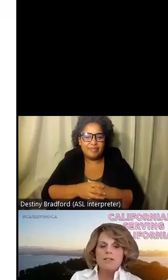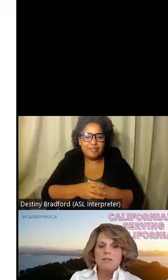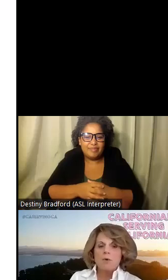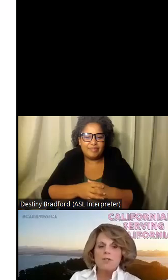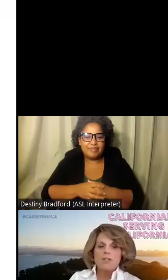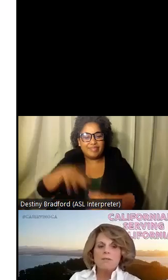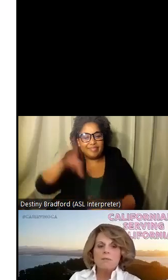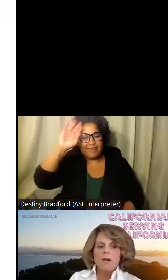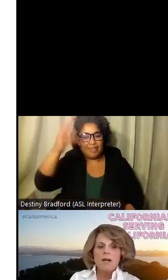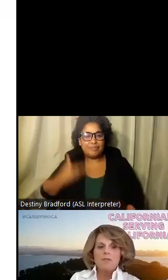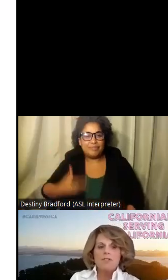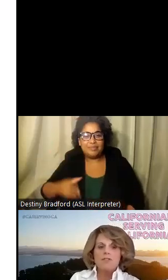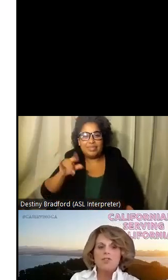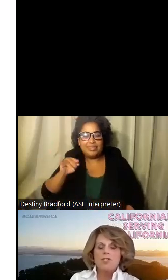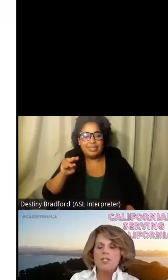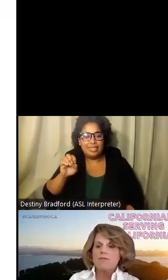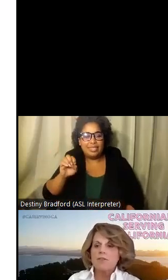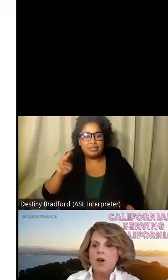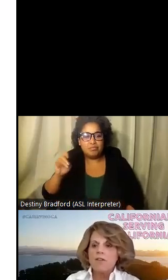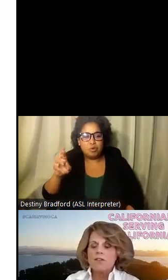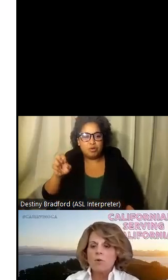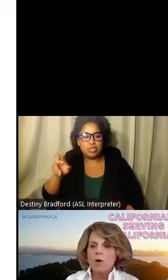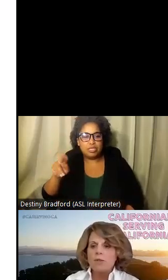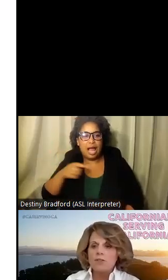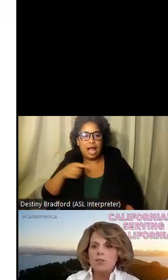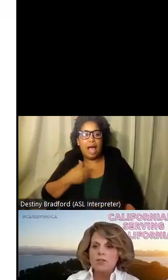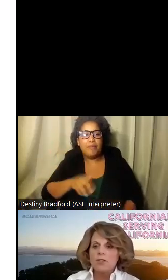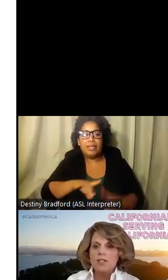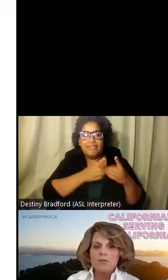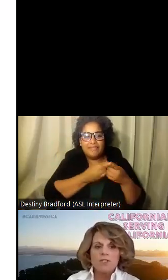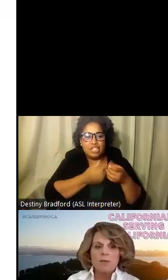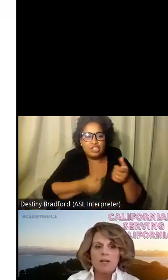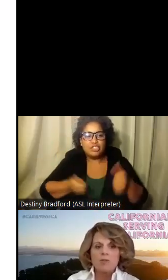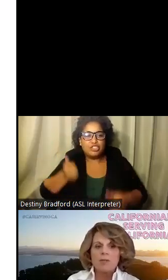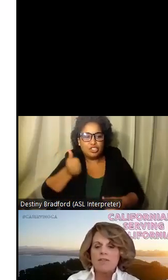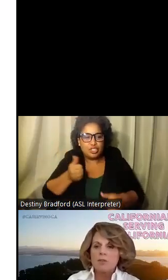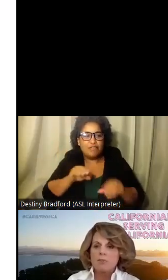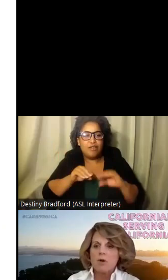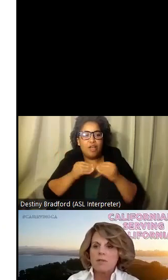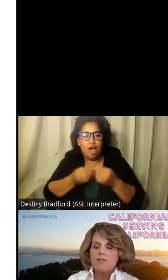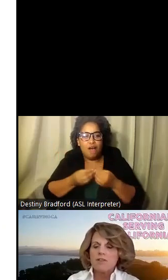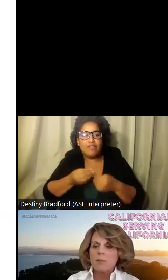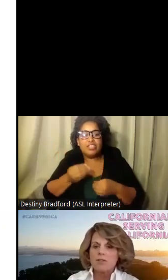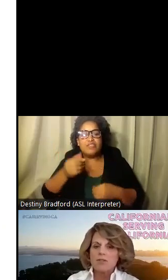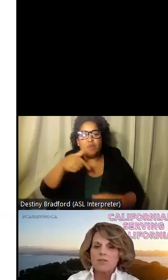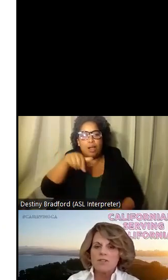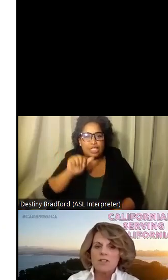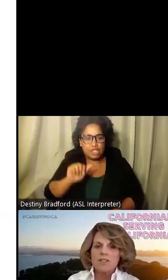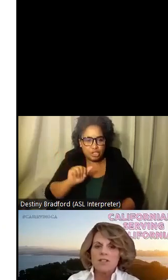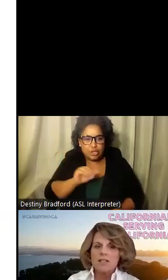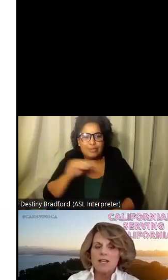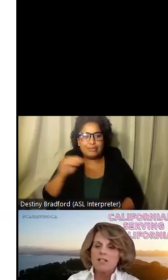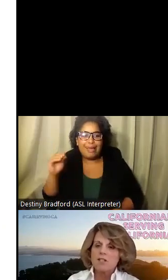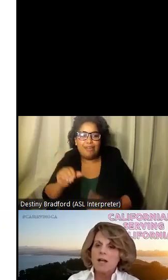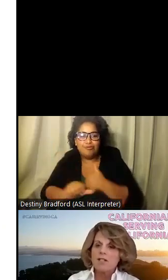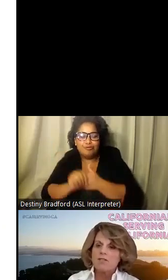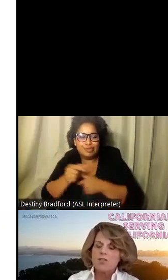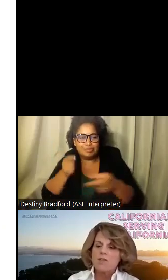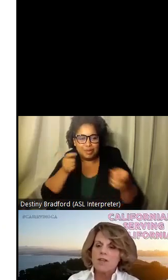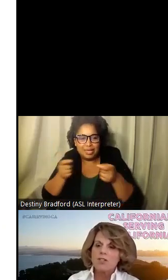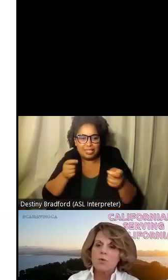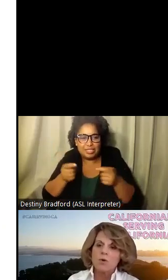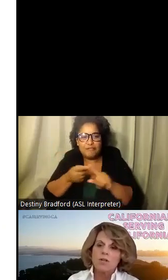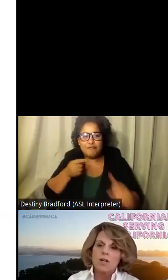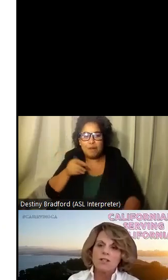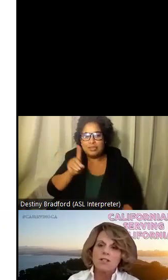I'm Leslie Morrison. I'm the Division Chief at the Office of Quality Assurance and Risk Management at the Department of Developmental Services. And it's my